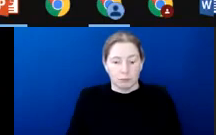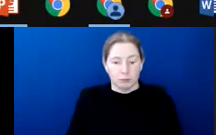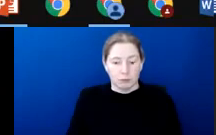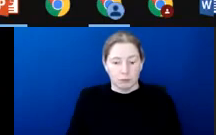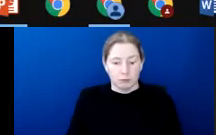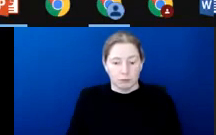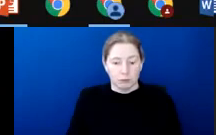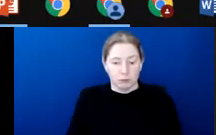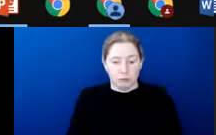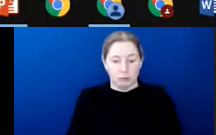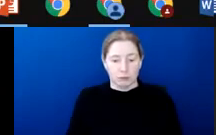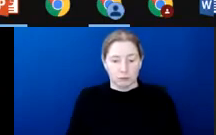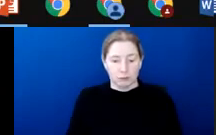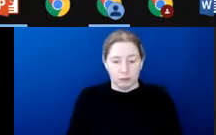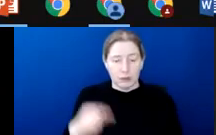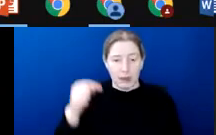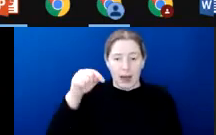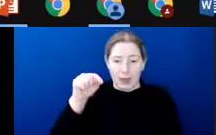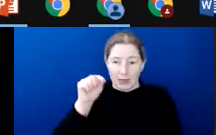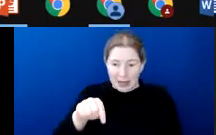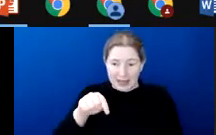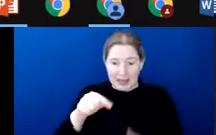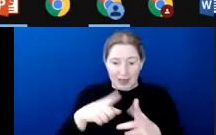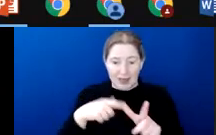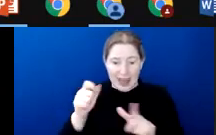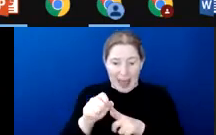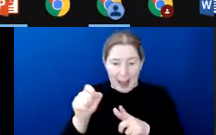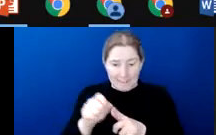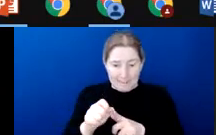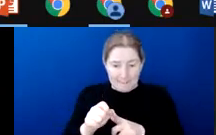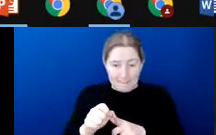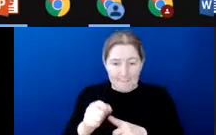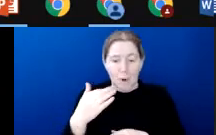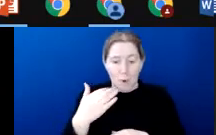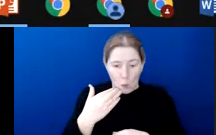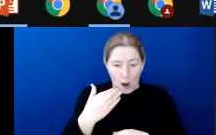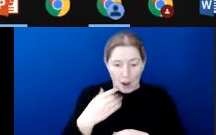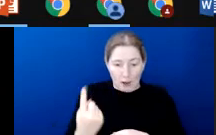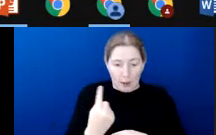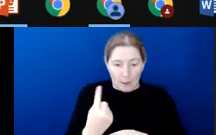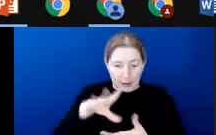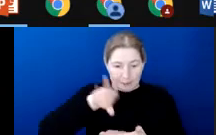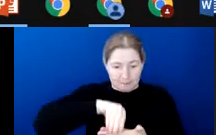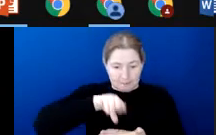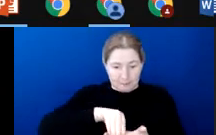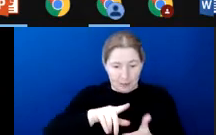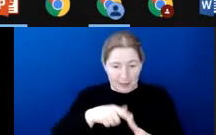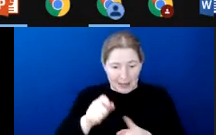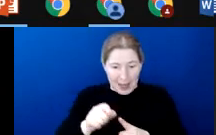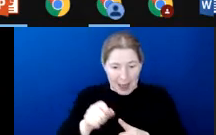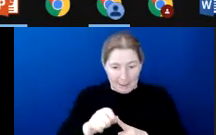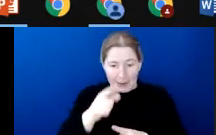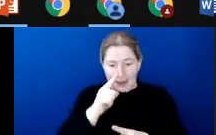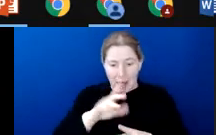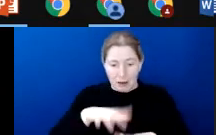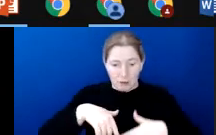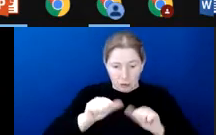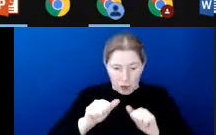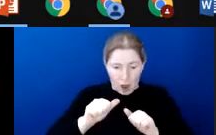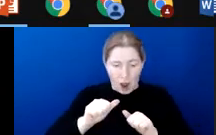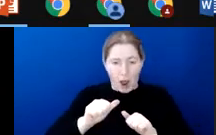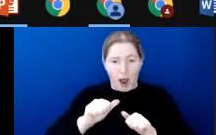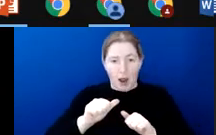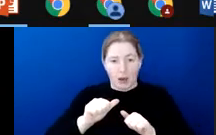This is the app. So once the employee have downloaded the app, they can start submitting their